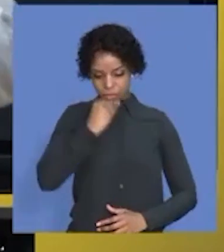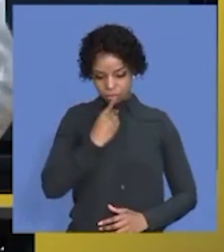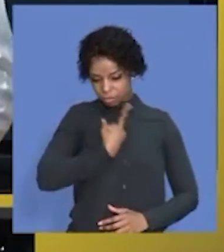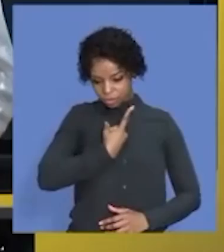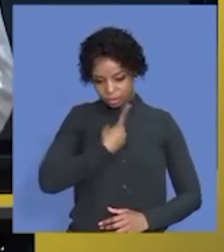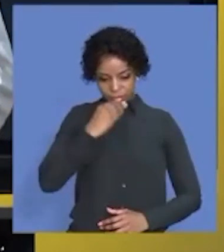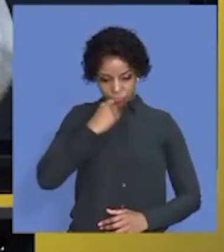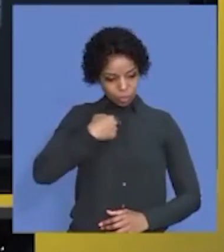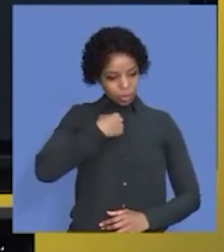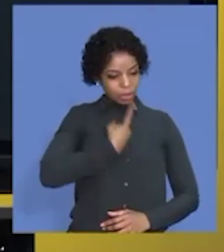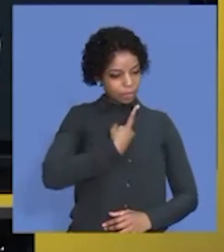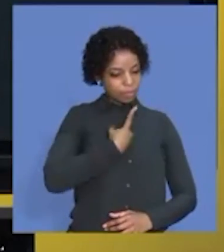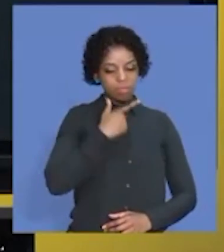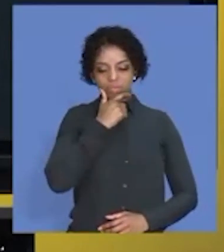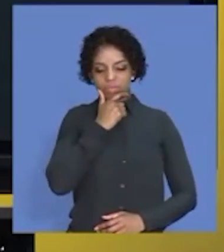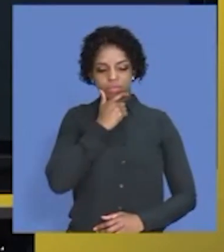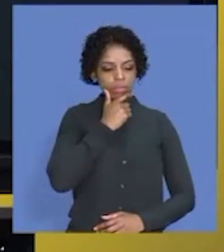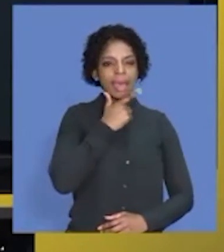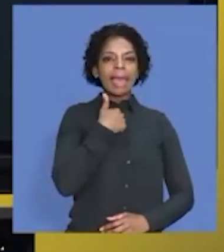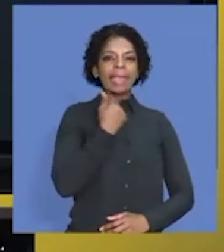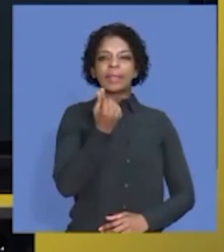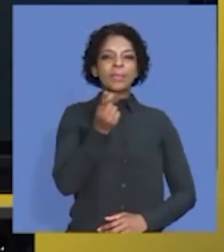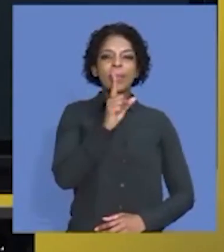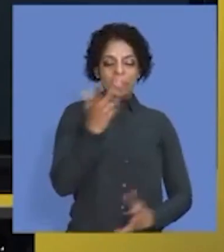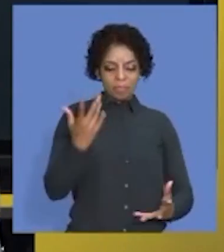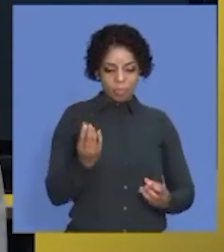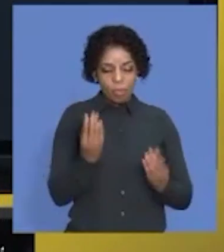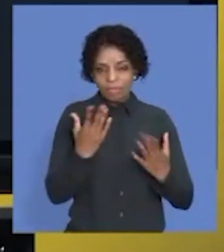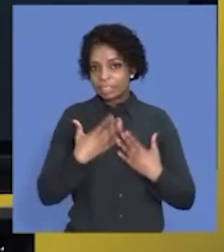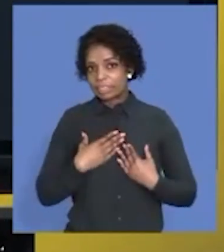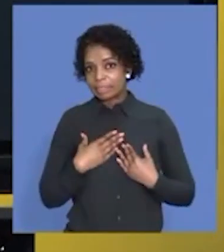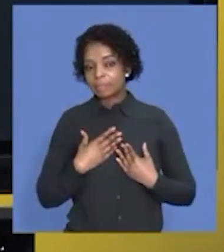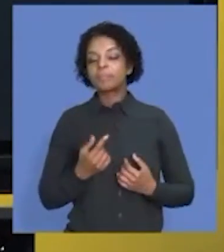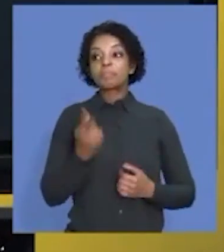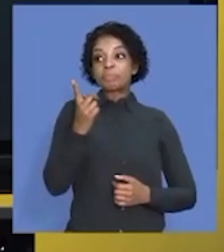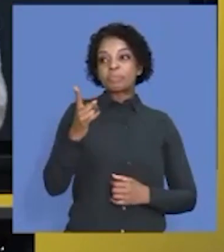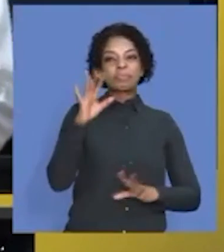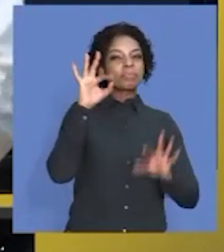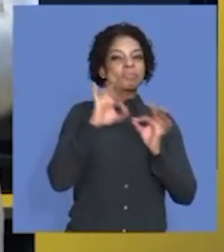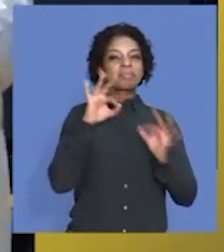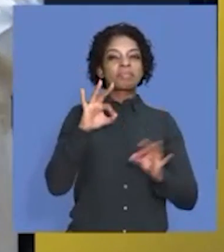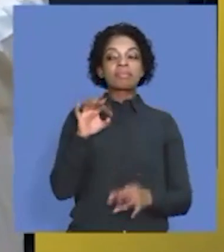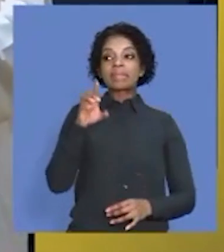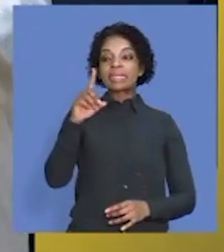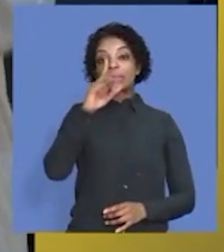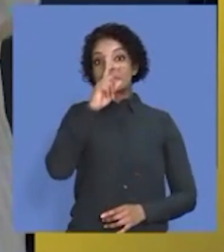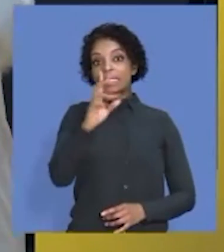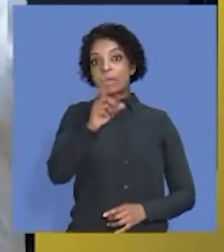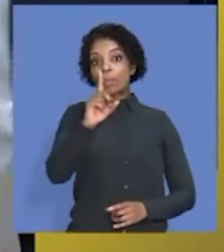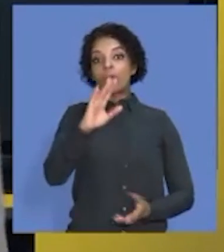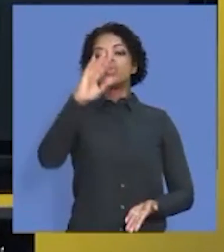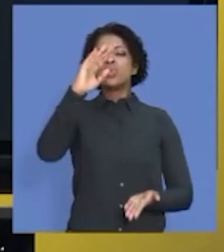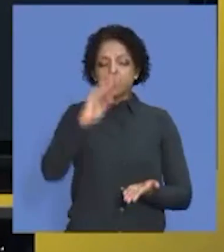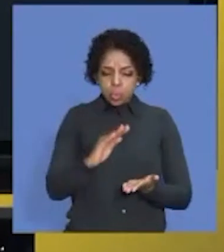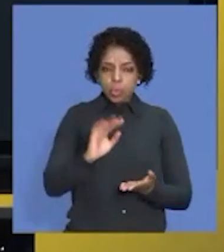to my provision? In this particular case, you can see that you are decreasing your provision. Why? Your